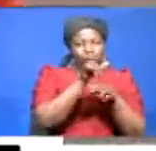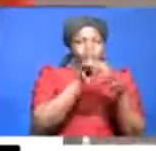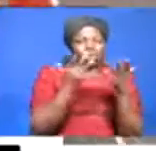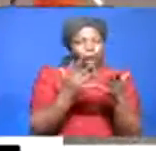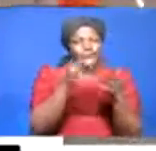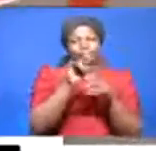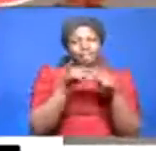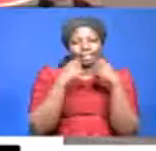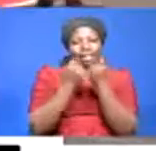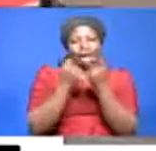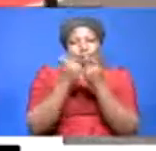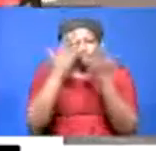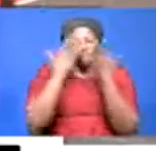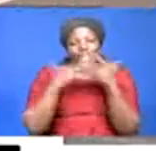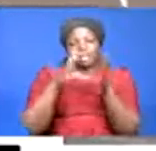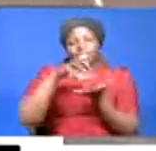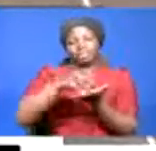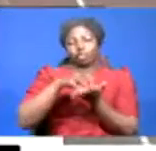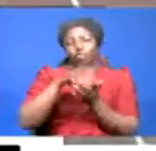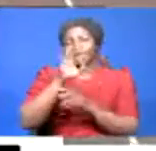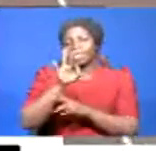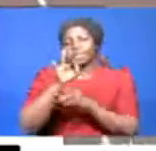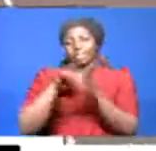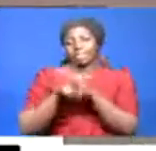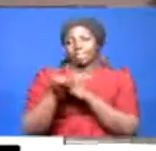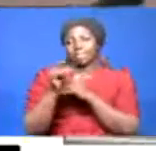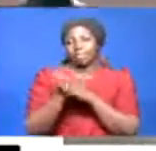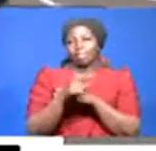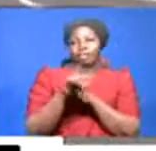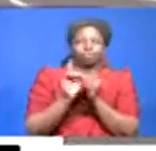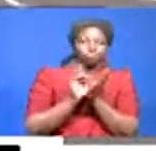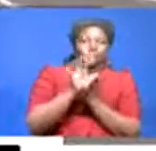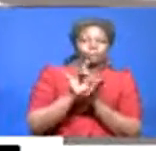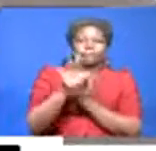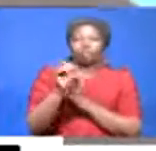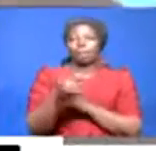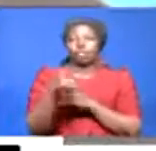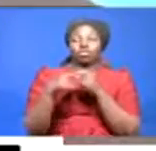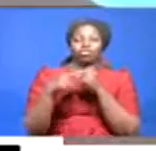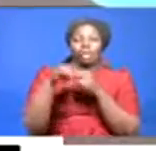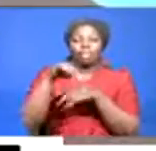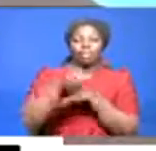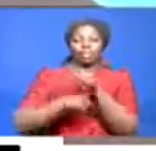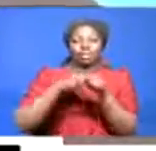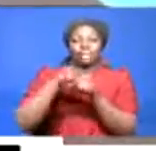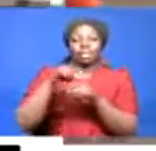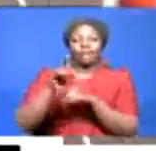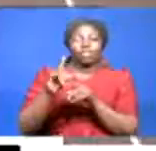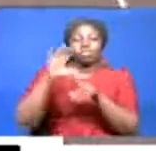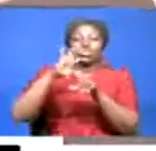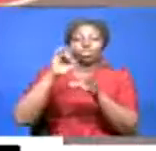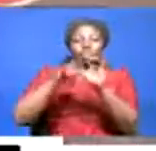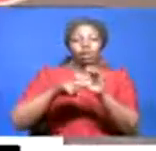kwenye mechi za mondoano za ligi kuu mwezi Julai mwaka huu. Omondi amejiunga na orodha ndefu ya wachezaji wa